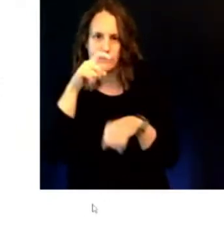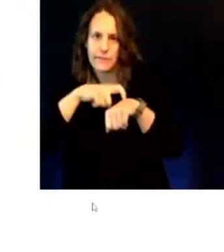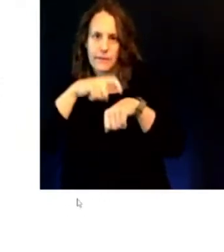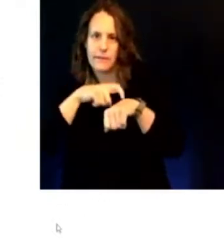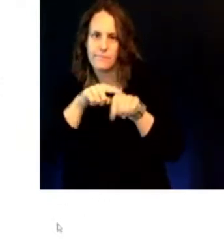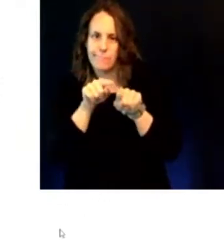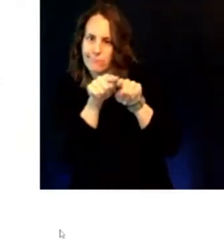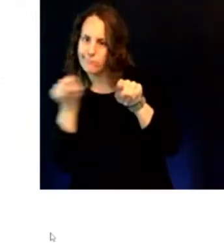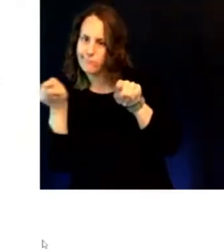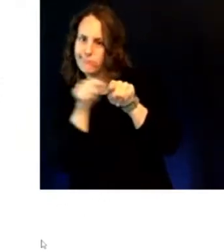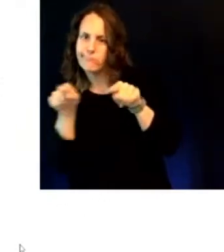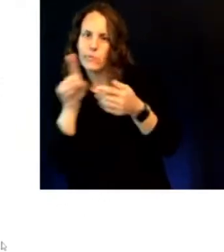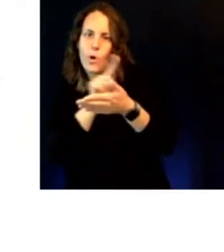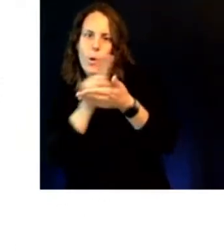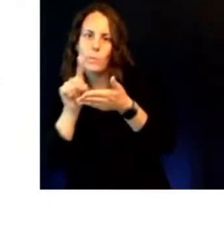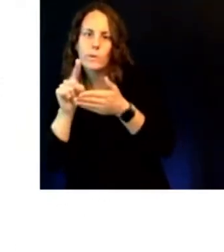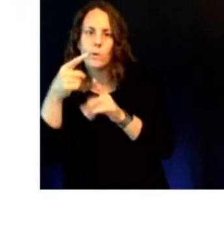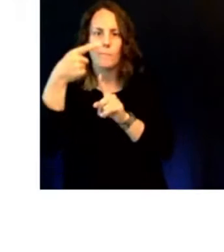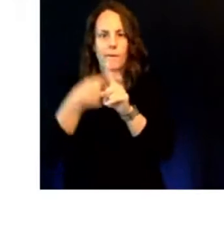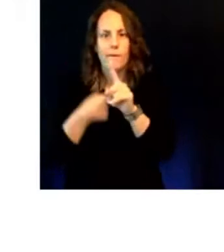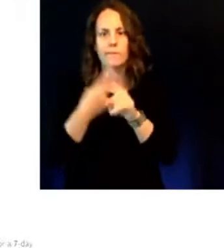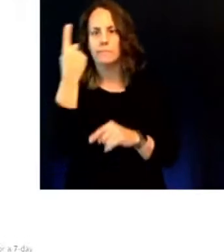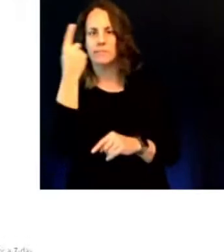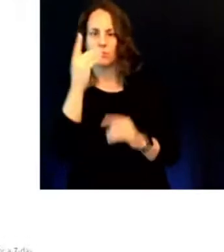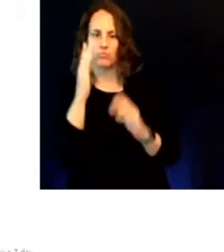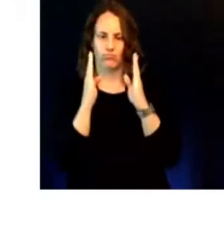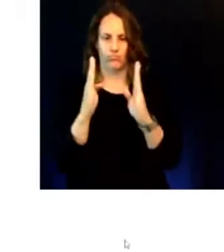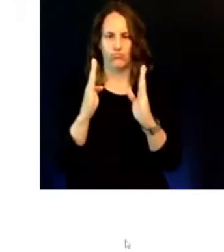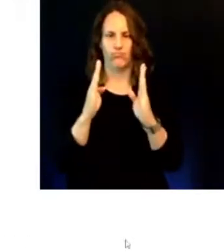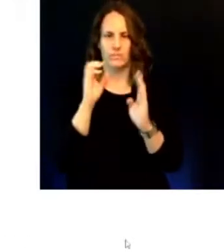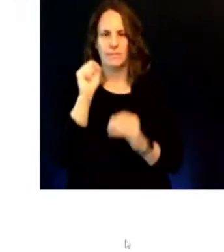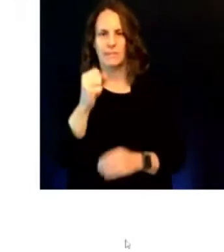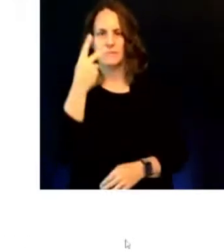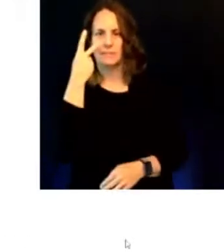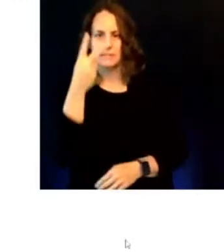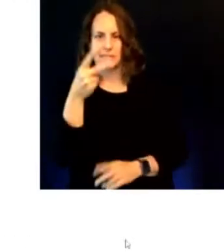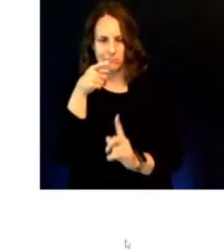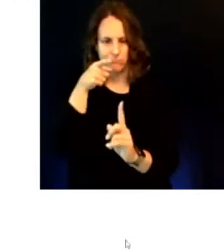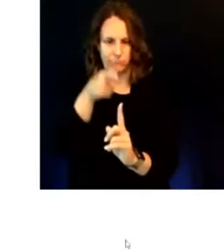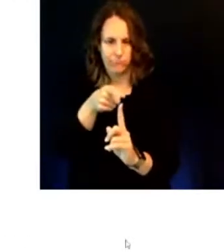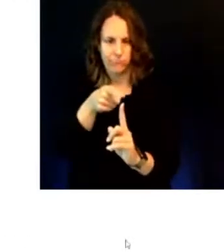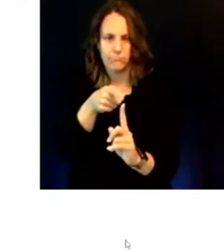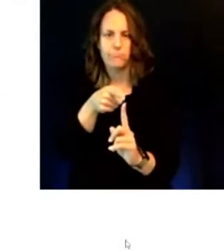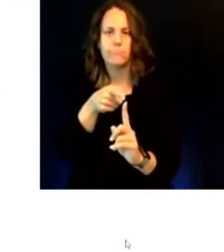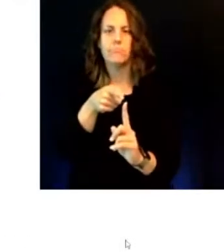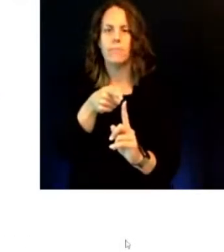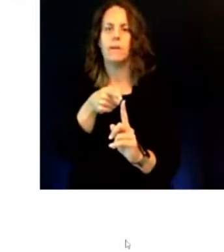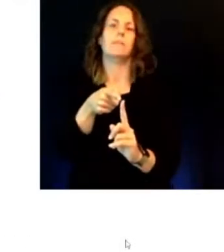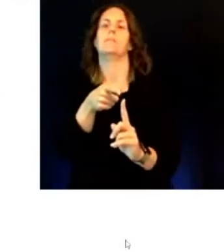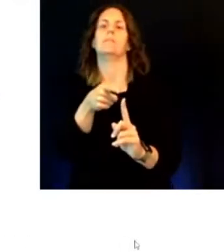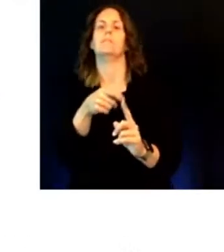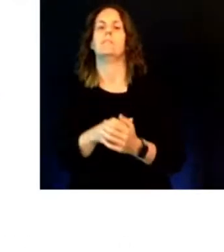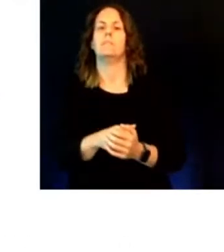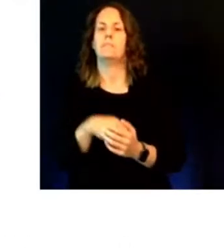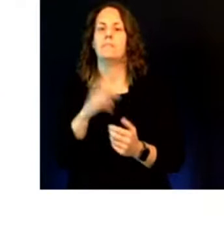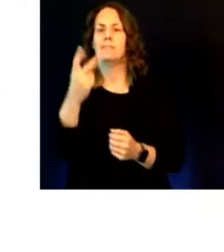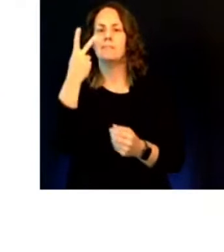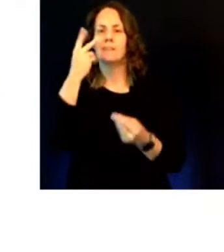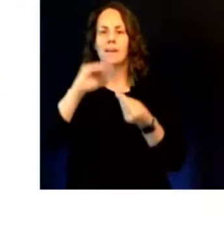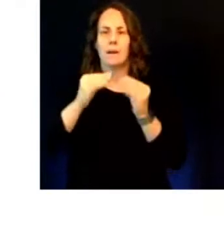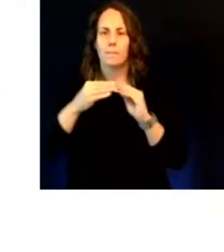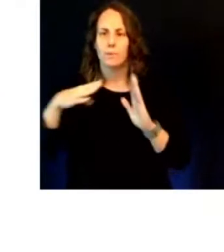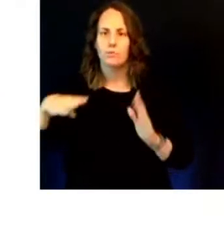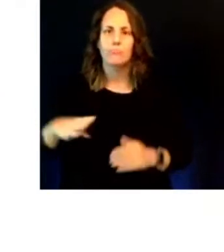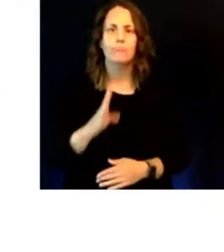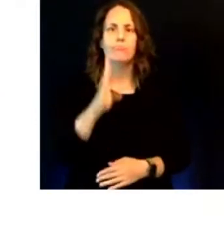you to visualize the data over smaller time spans and really see what's happening, especially, back in June when we had